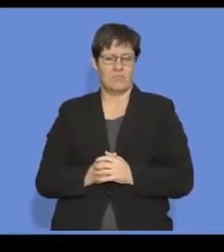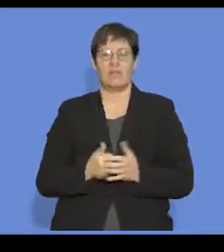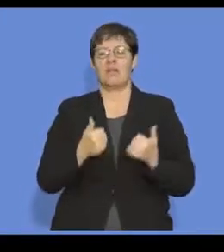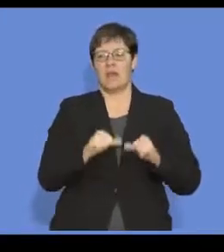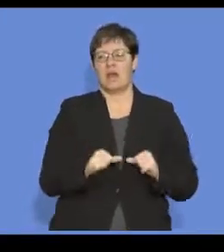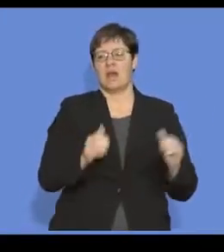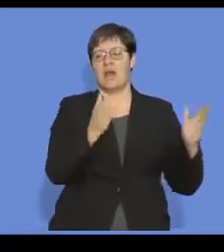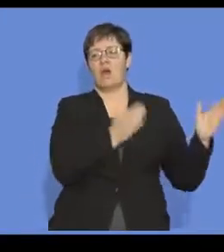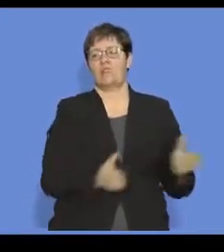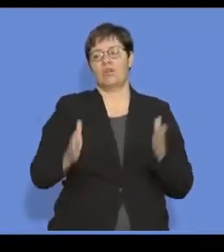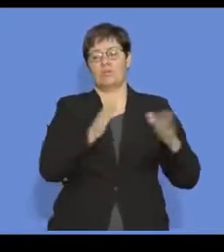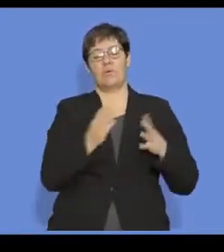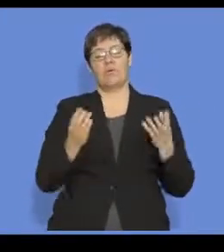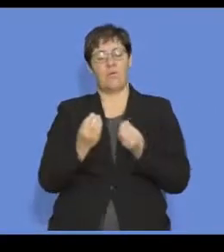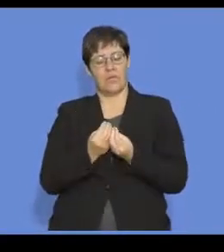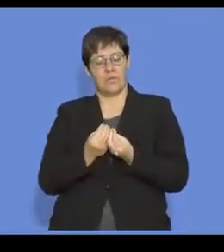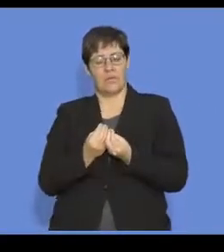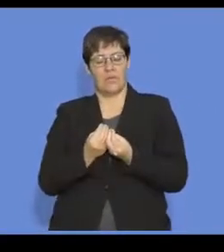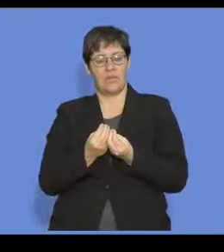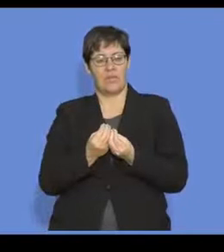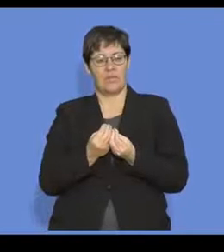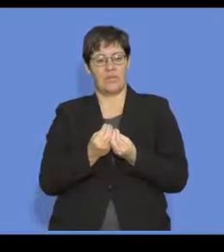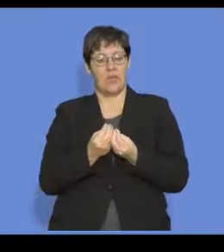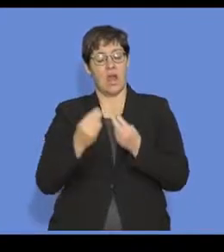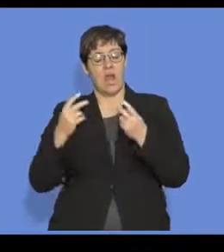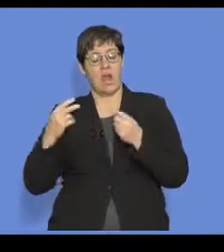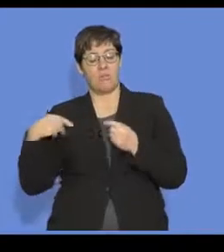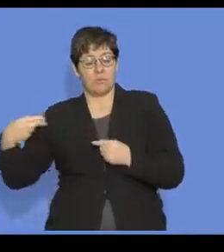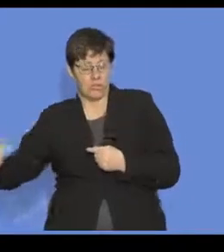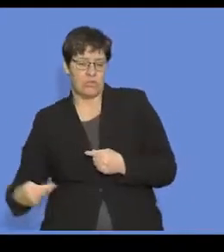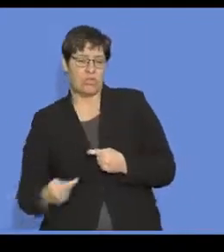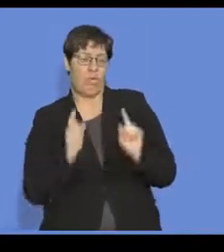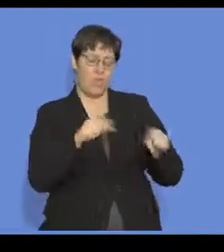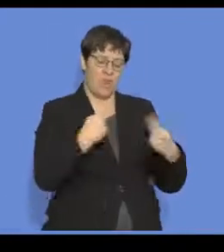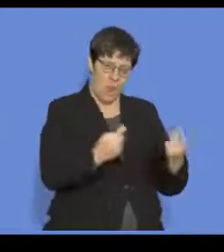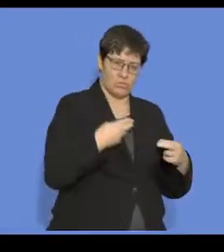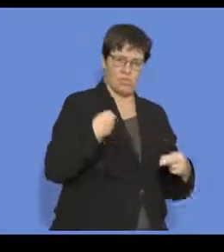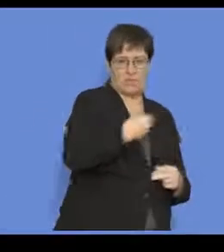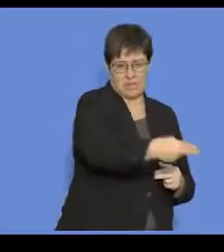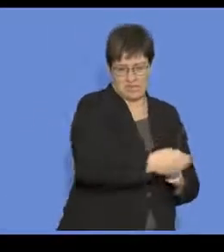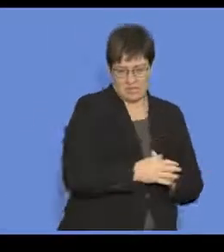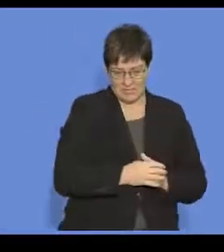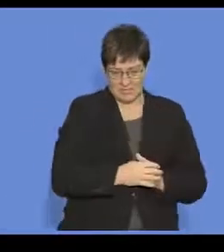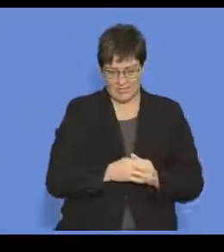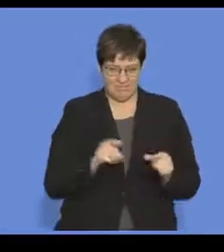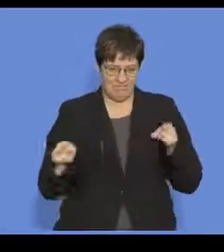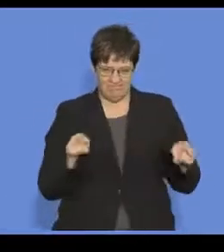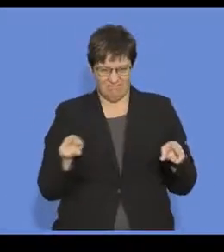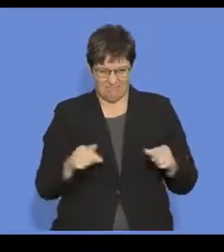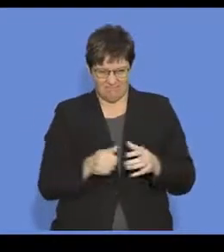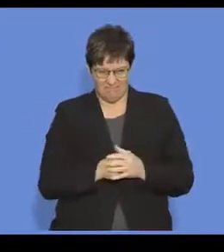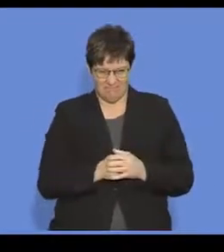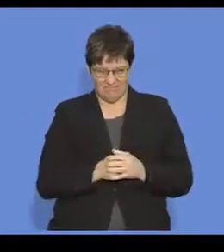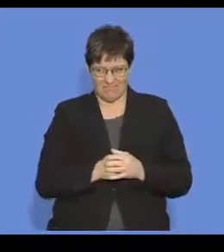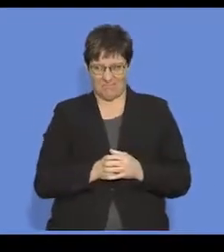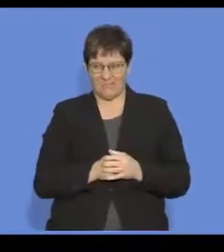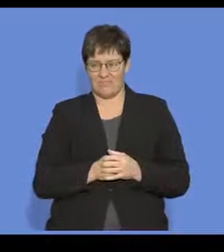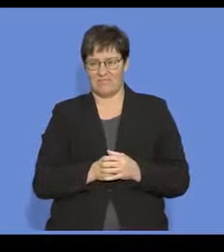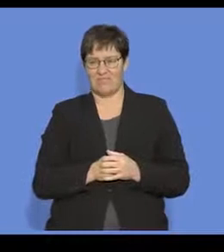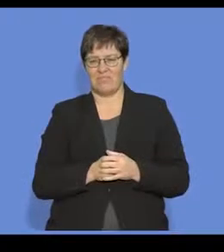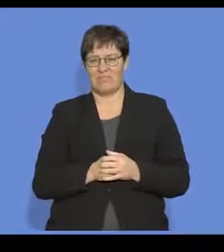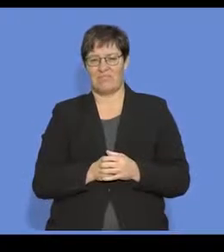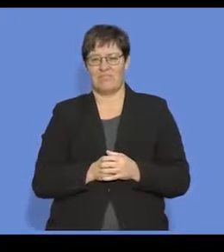then arrangement without repetition. Okay, repetition with repetition, just clear,